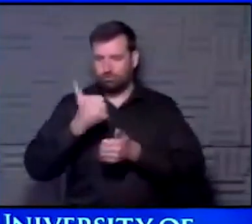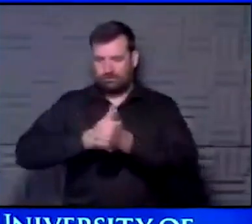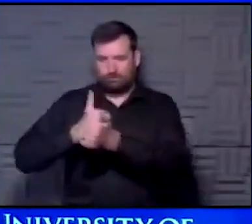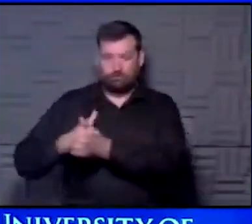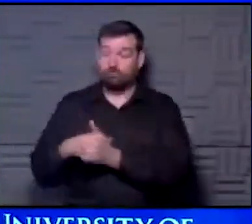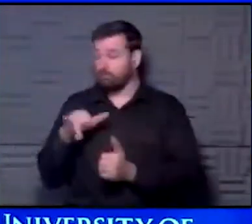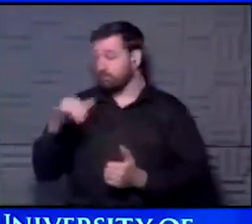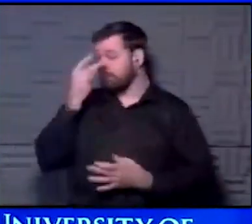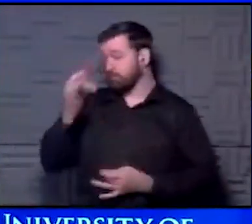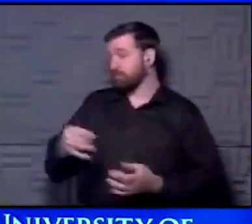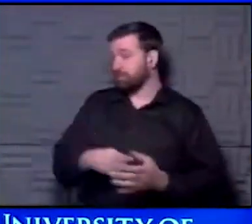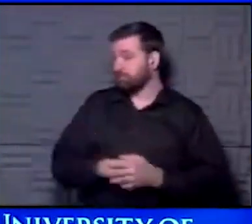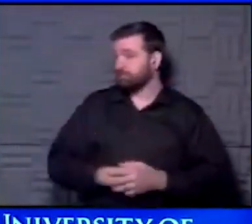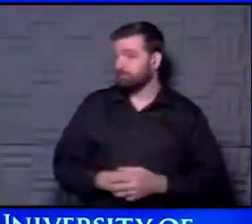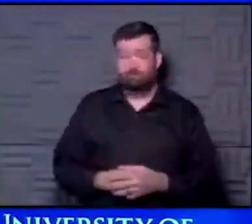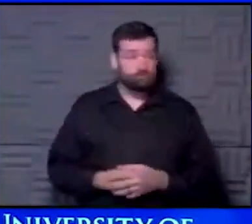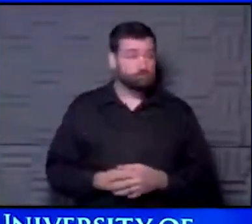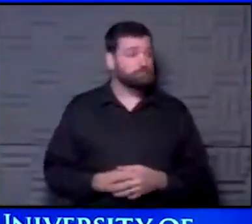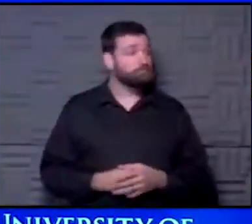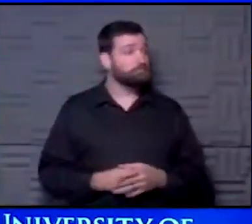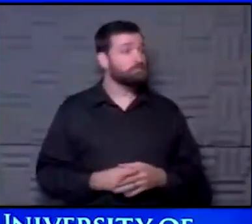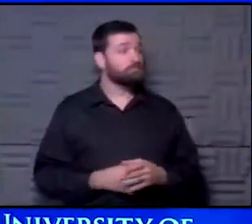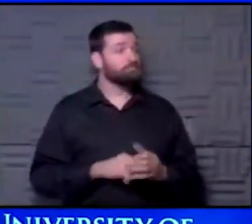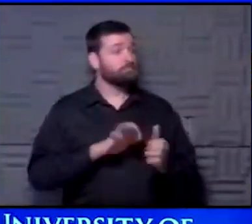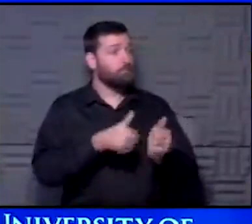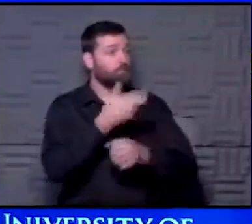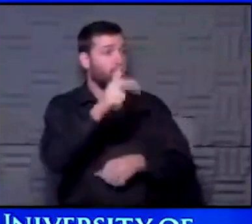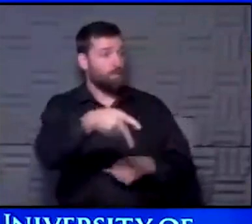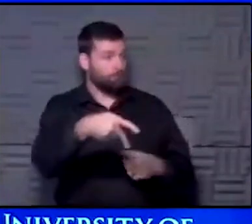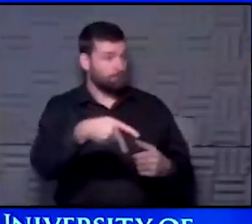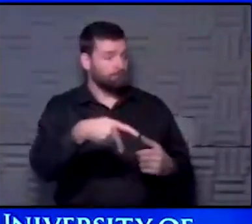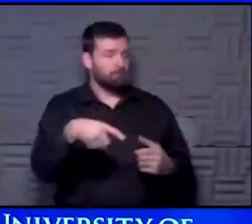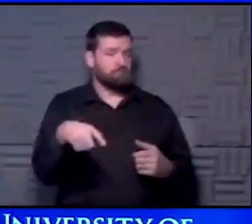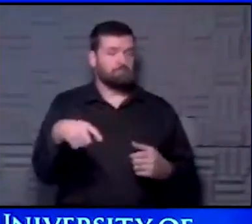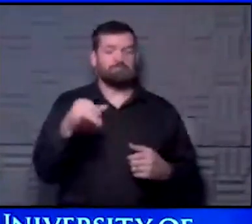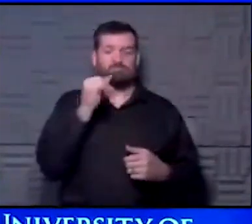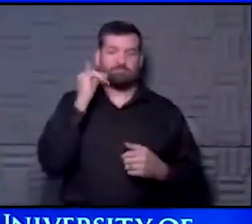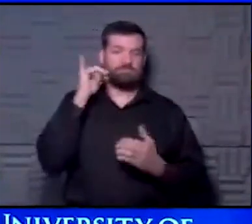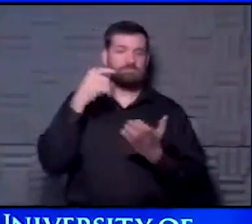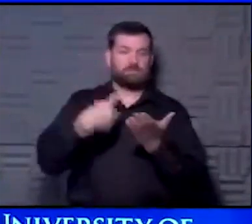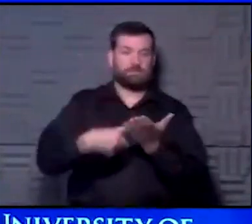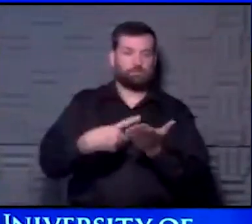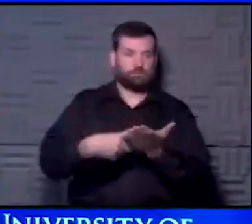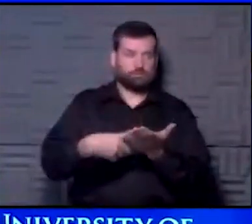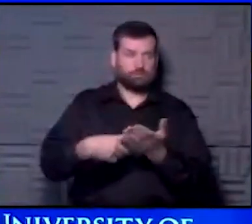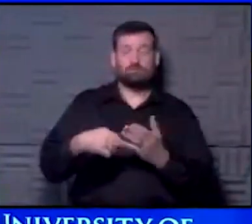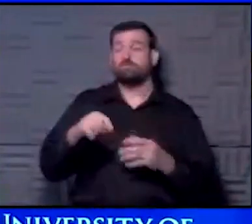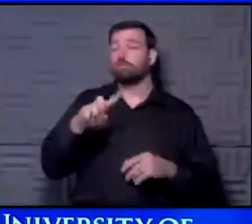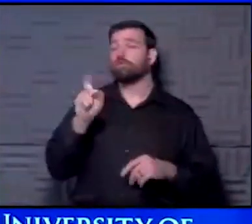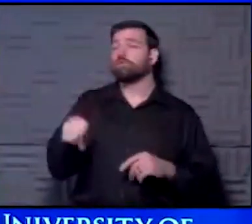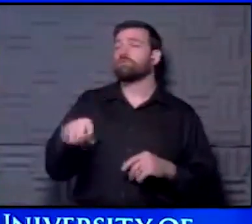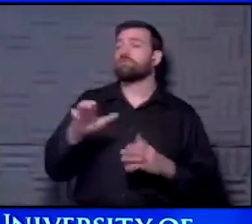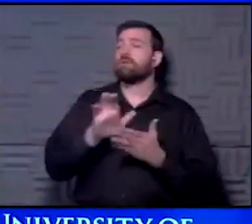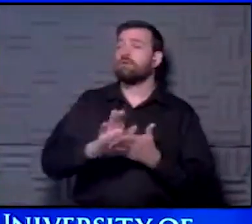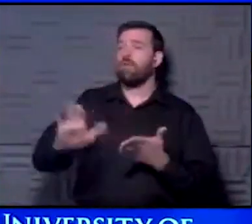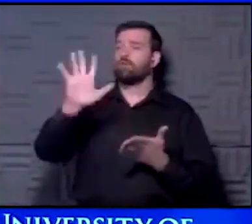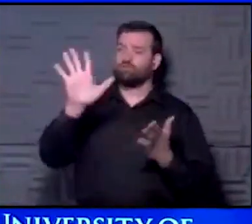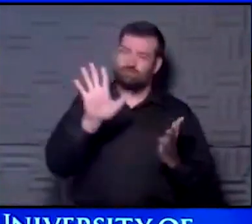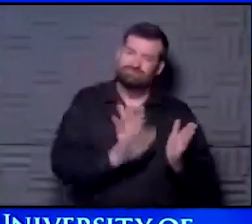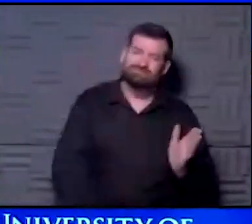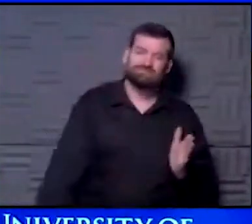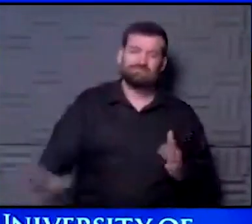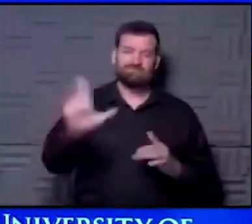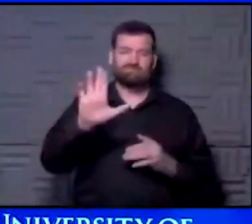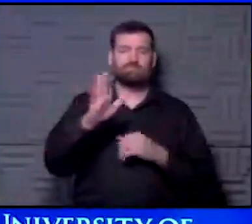be interesting to see how that plays out. Hey, this is a follow-up to the discussion yesterday. Yes, ma'am. And the question is, colleges across the